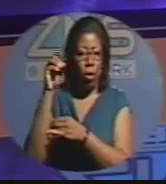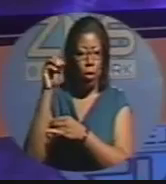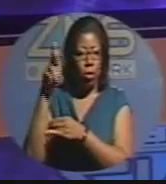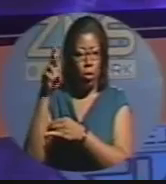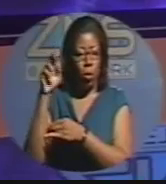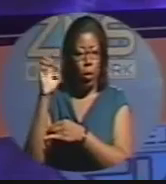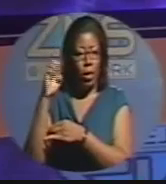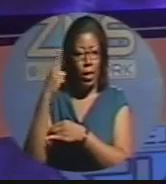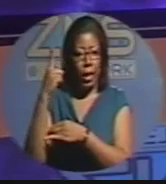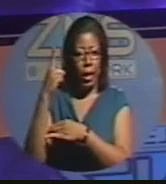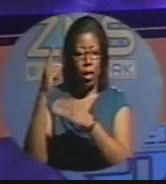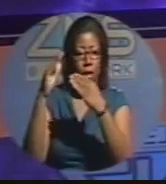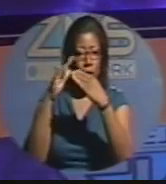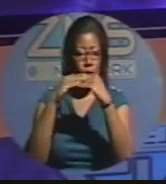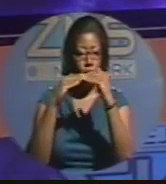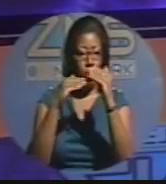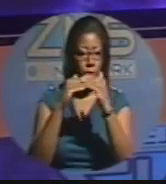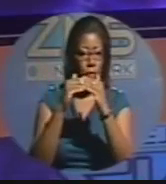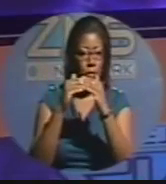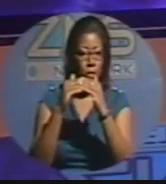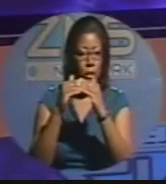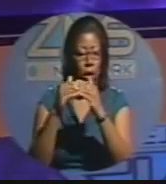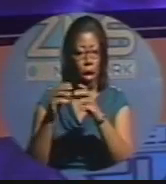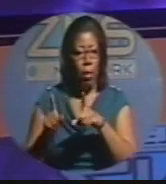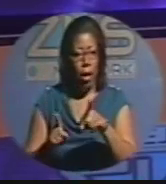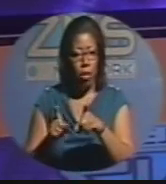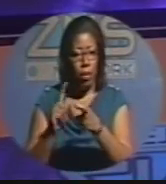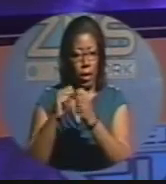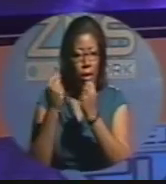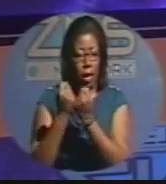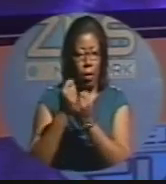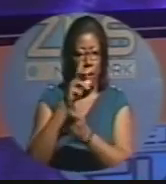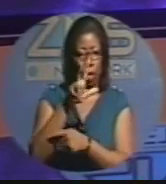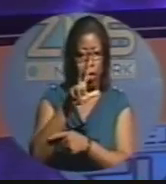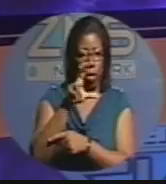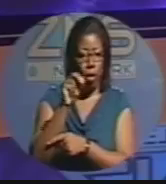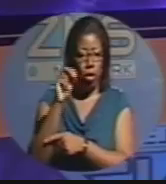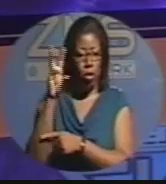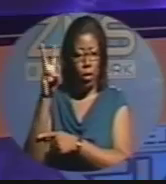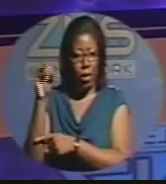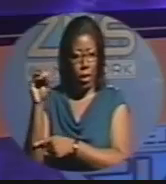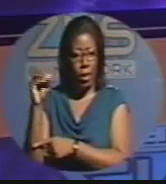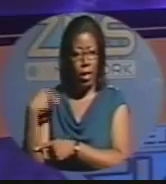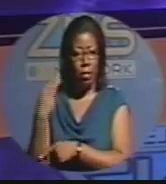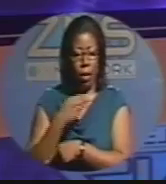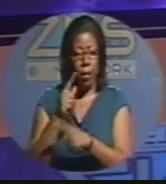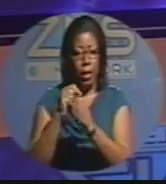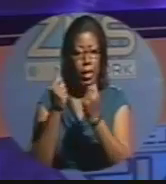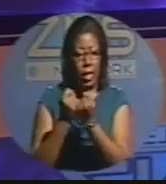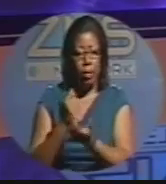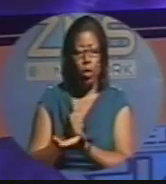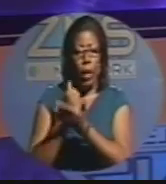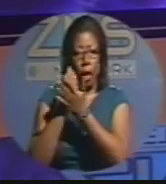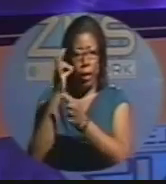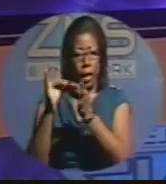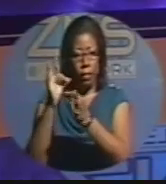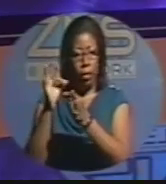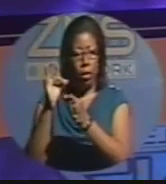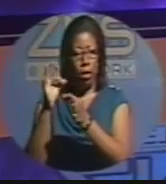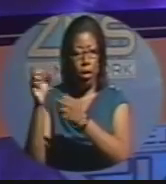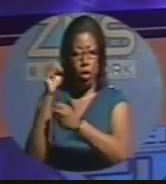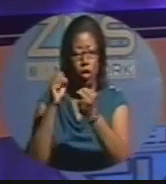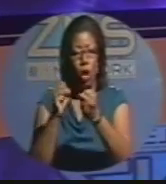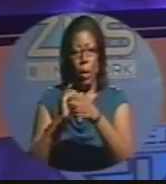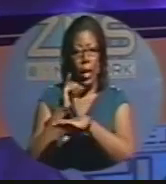shelter management teams, which comprise some 30 to 60 members, are also ready to assist should the storm impact Inagua or any